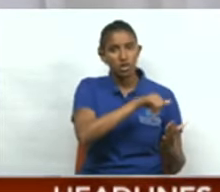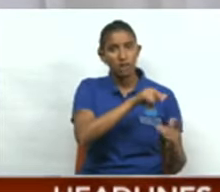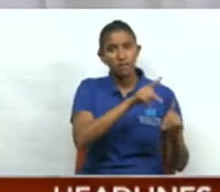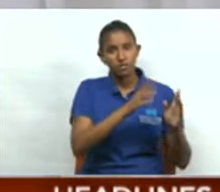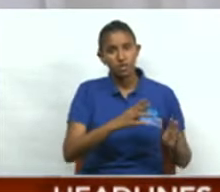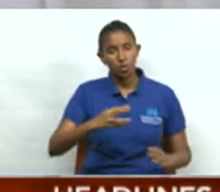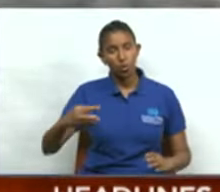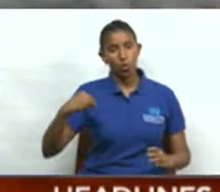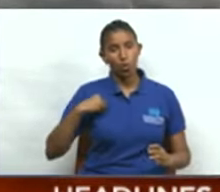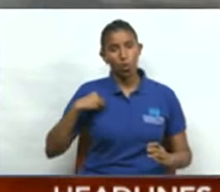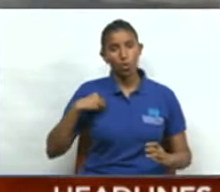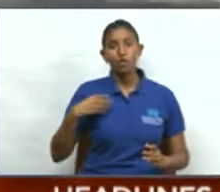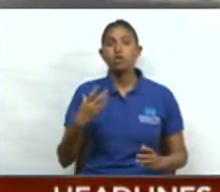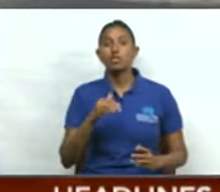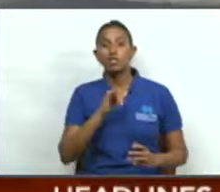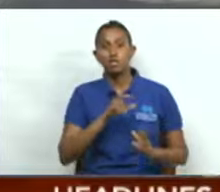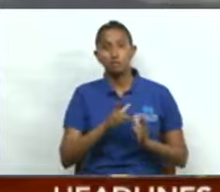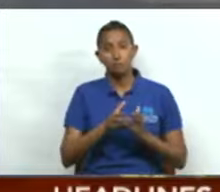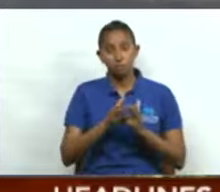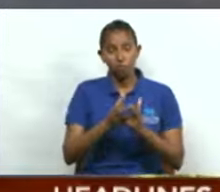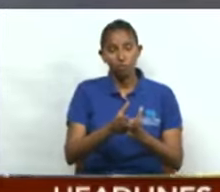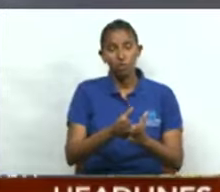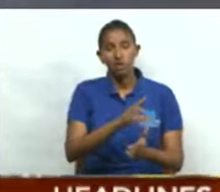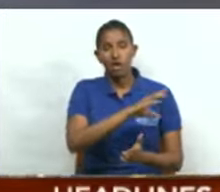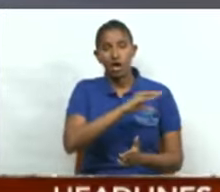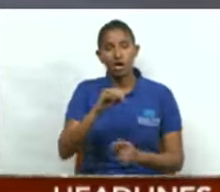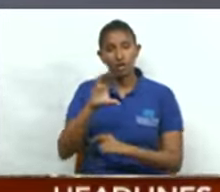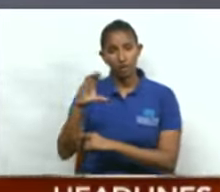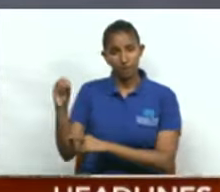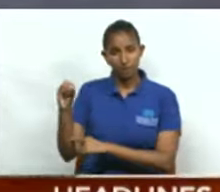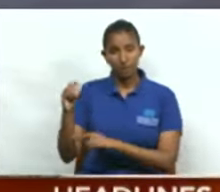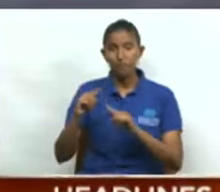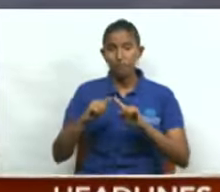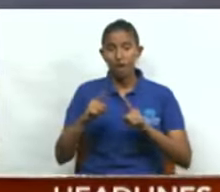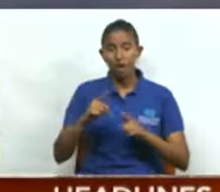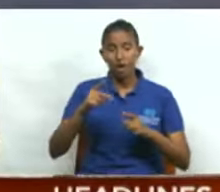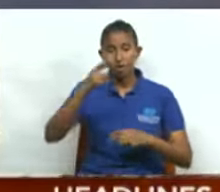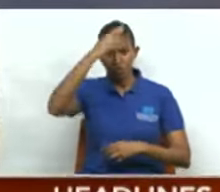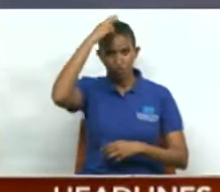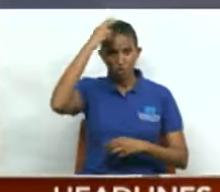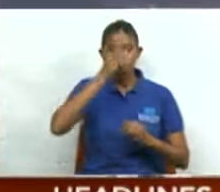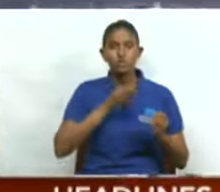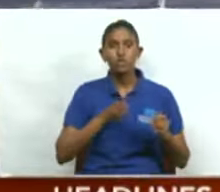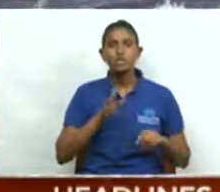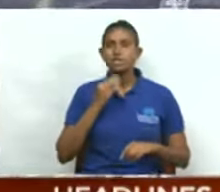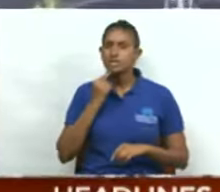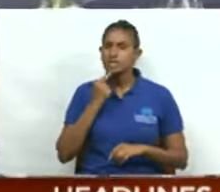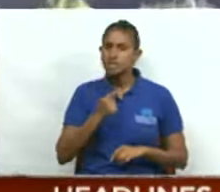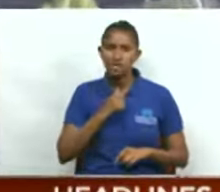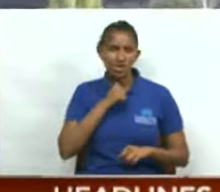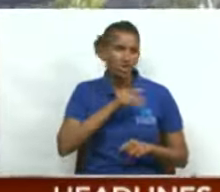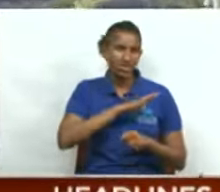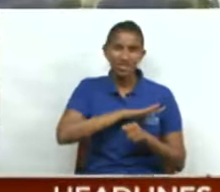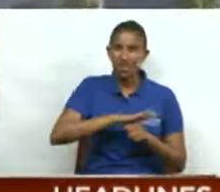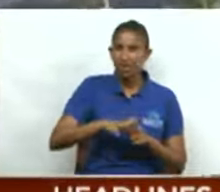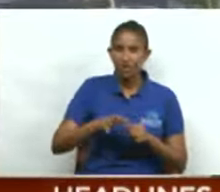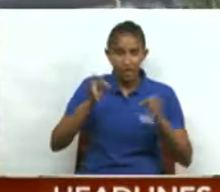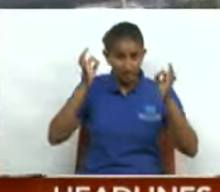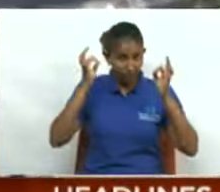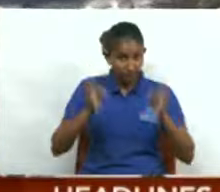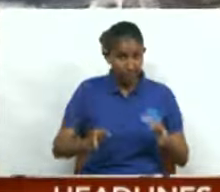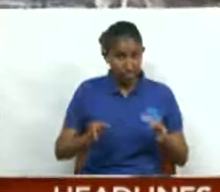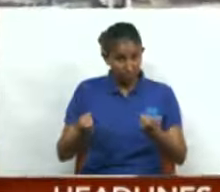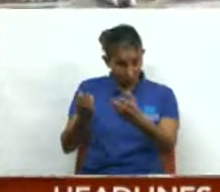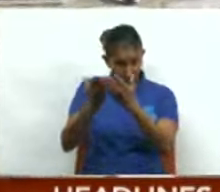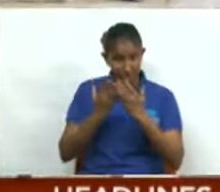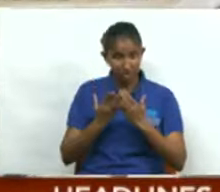named Solo Creed. But the Prime Minister is tonight advising the nation that there is simply not enough confirmed information to